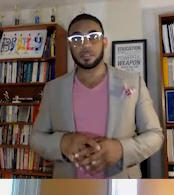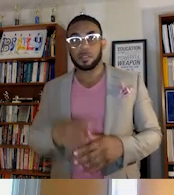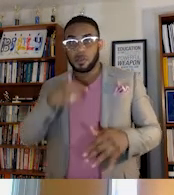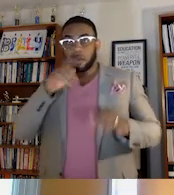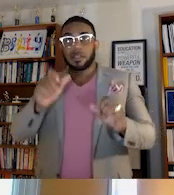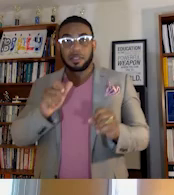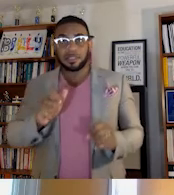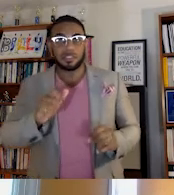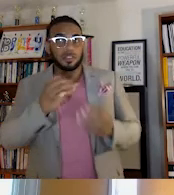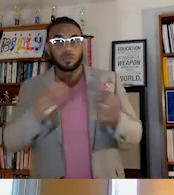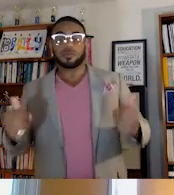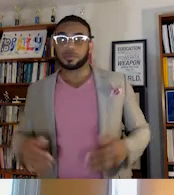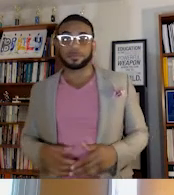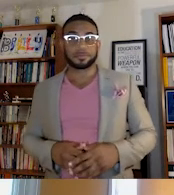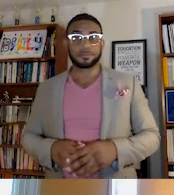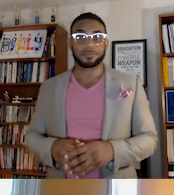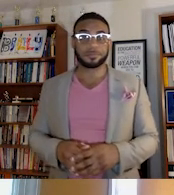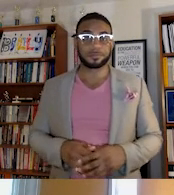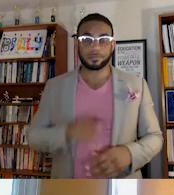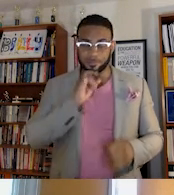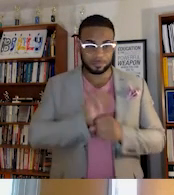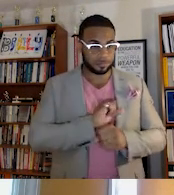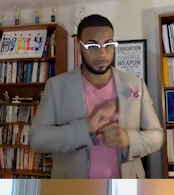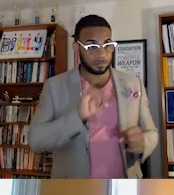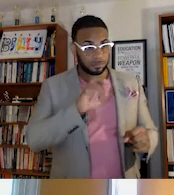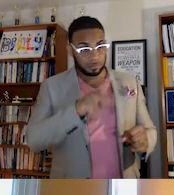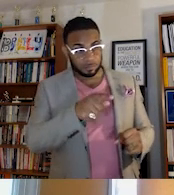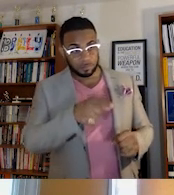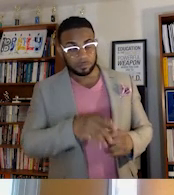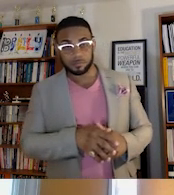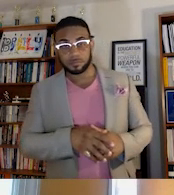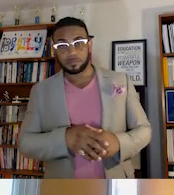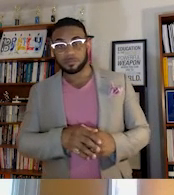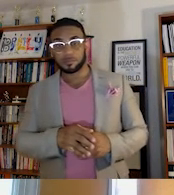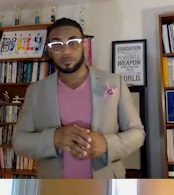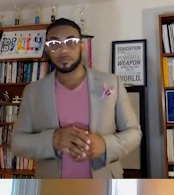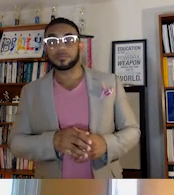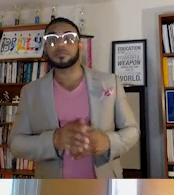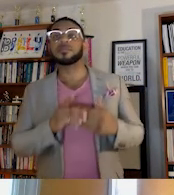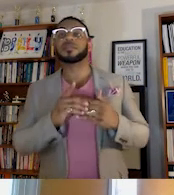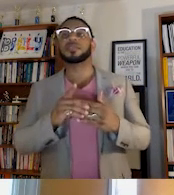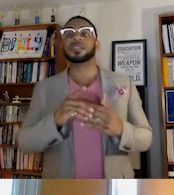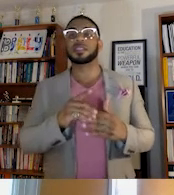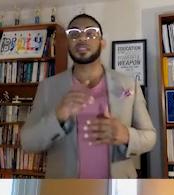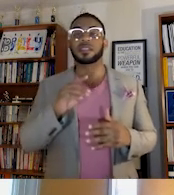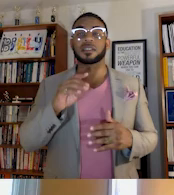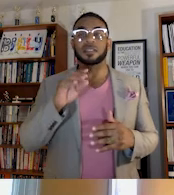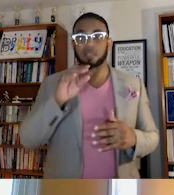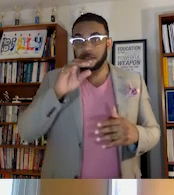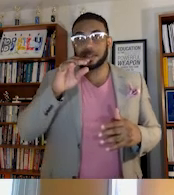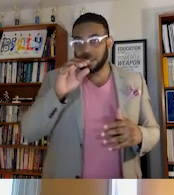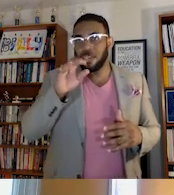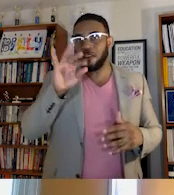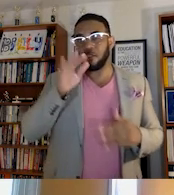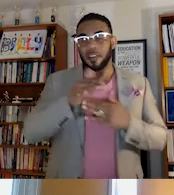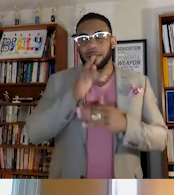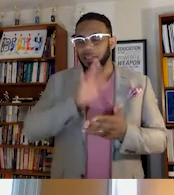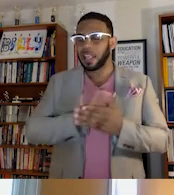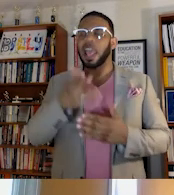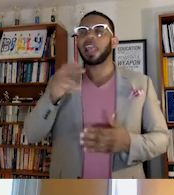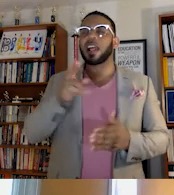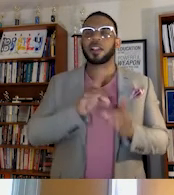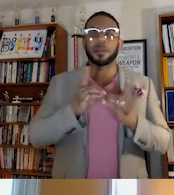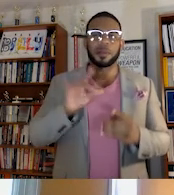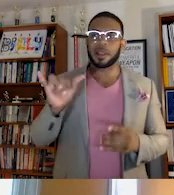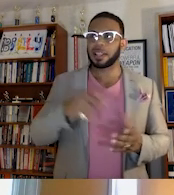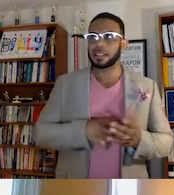we need solutions. Absolutely. Frank. Take our space, don't be nice. HR